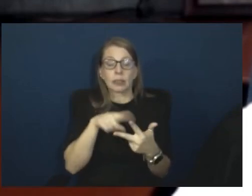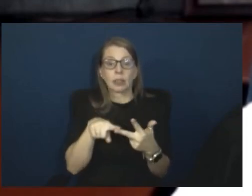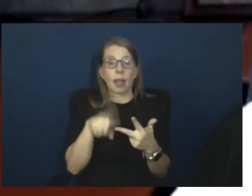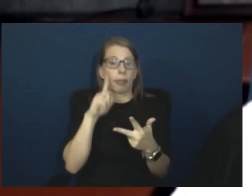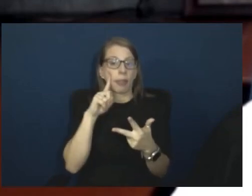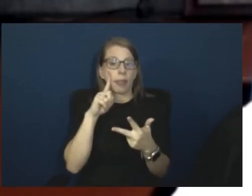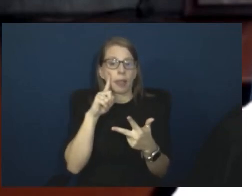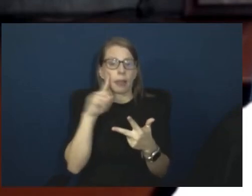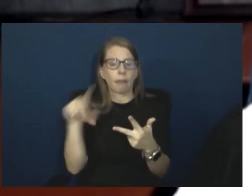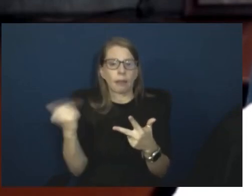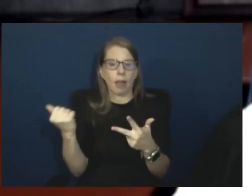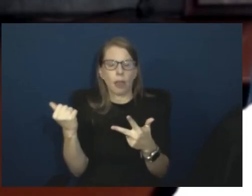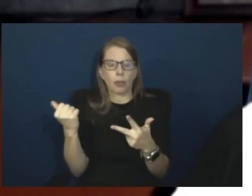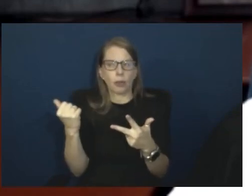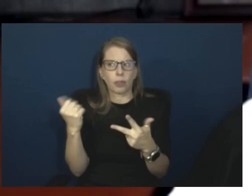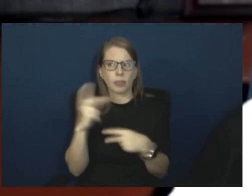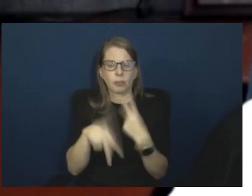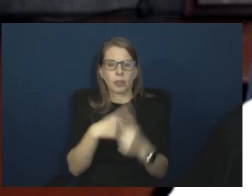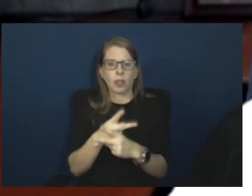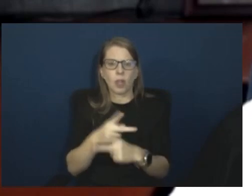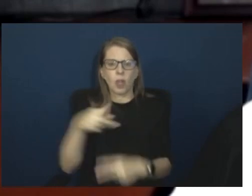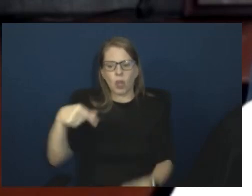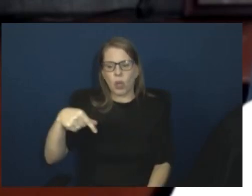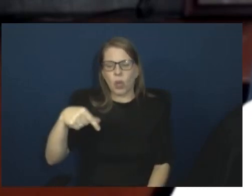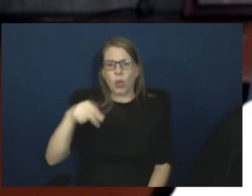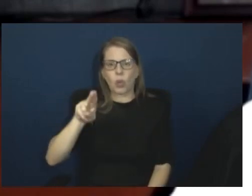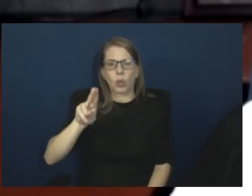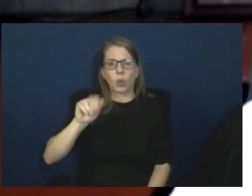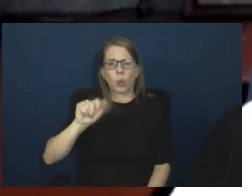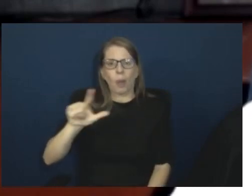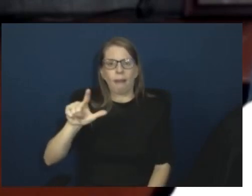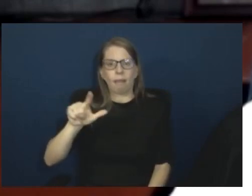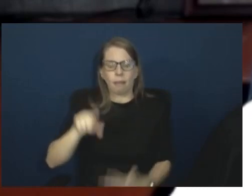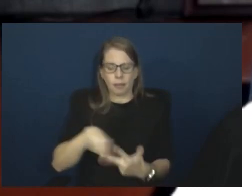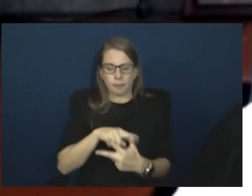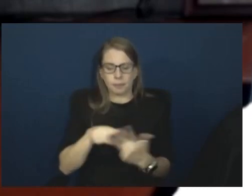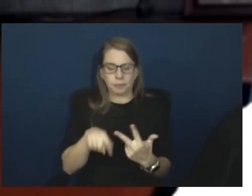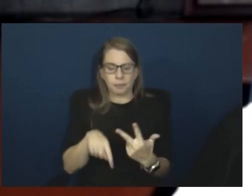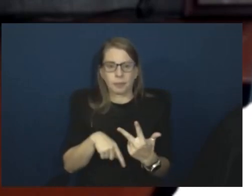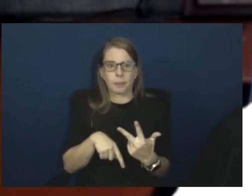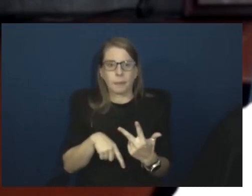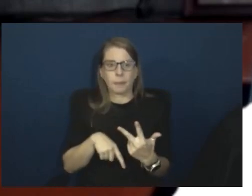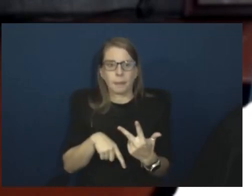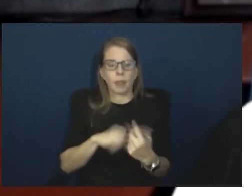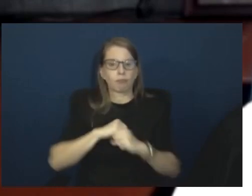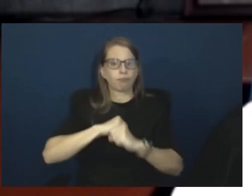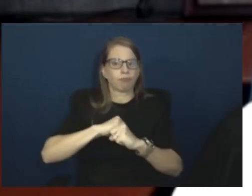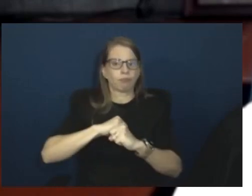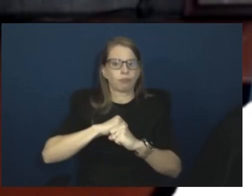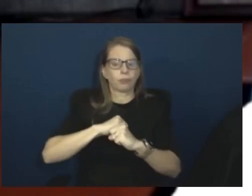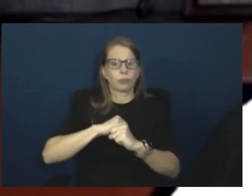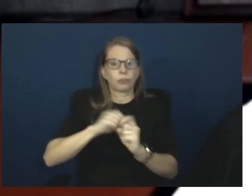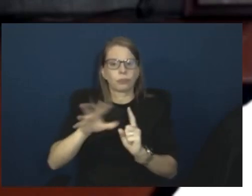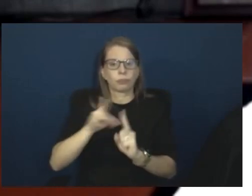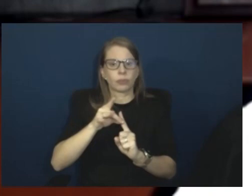in another species, maybe quail, but they are resistant to SARS-CoV-2,